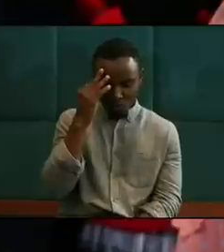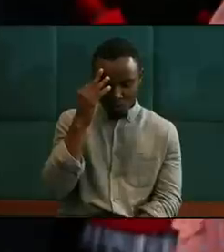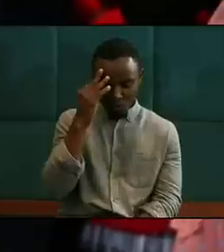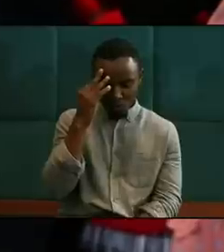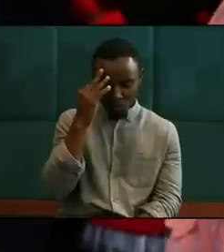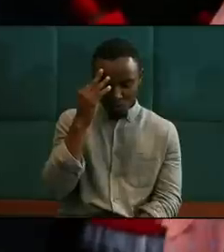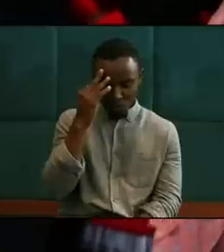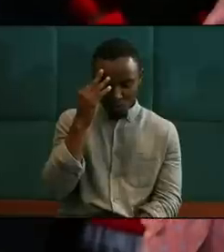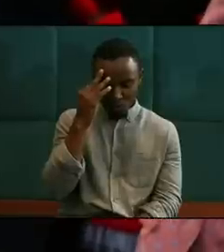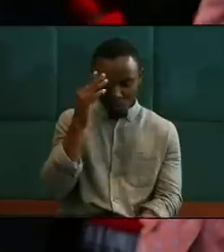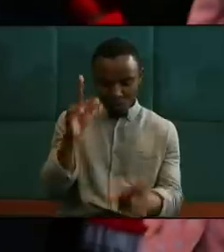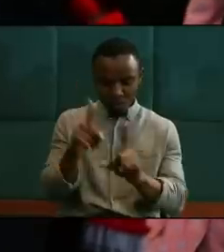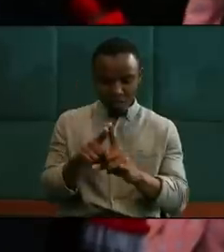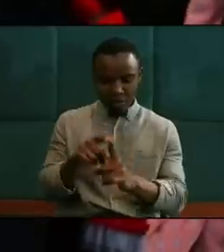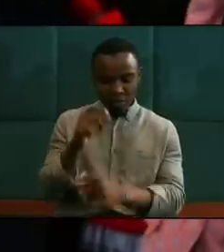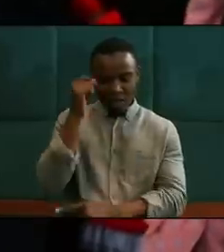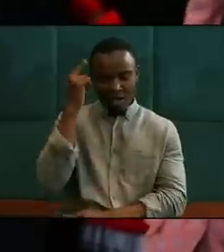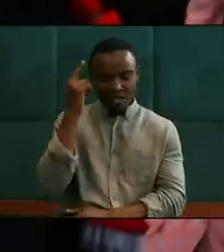with Peter.